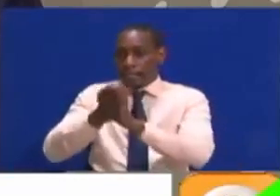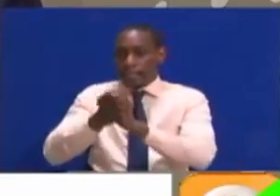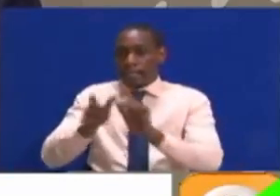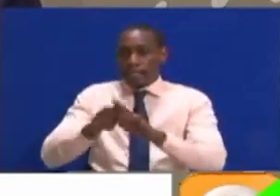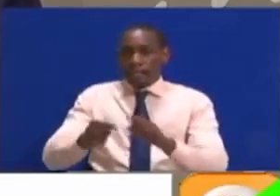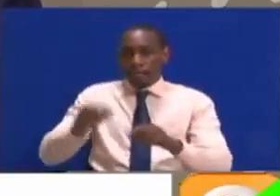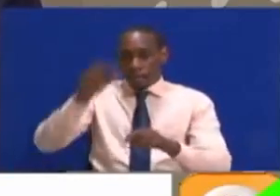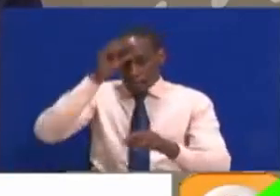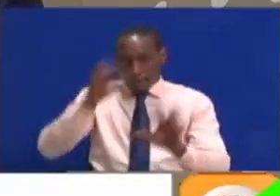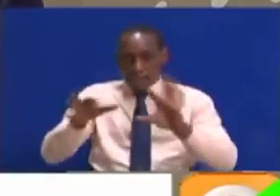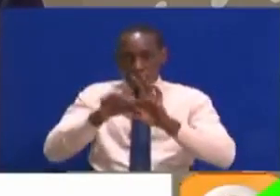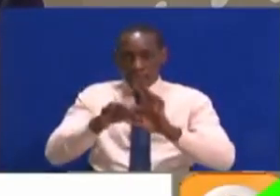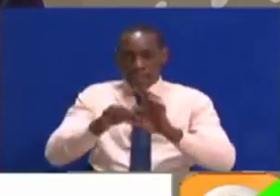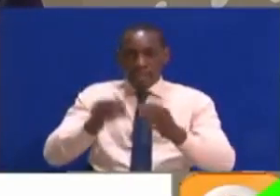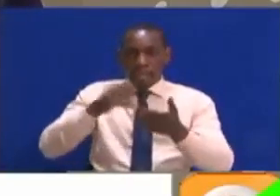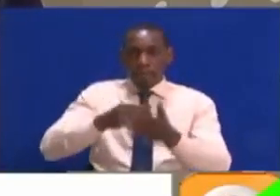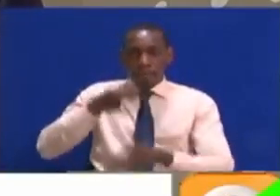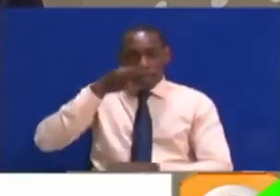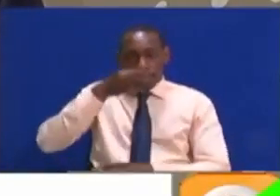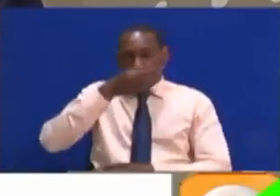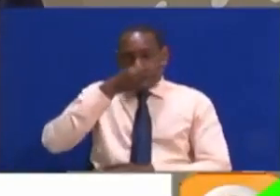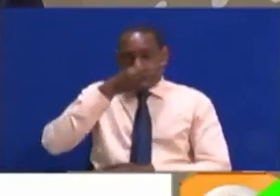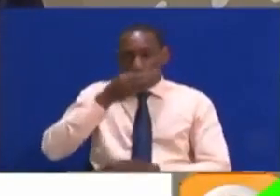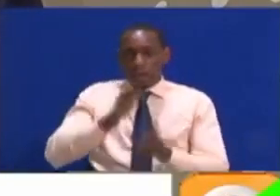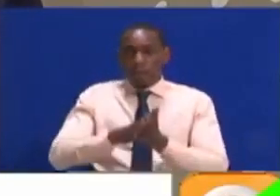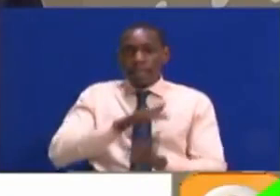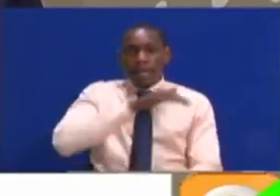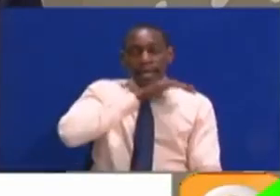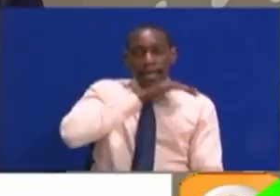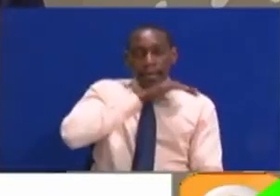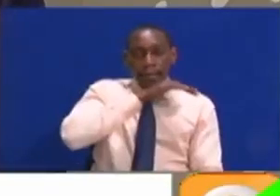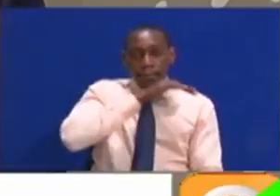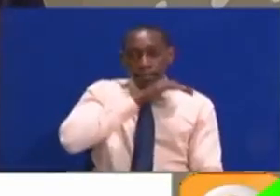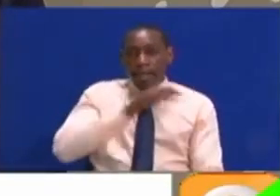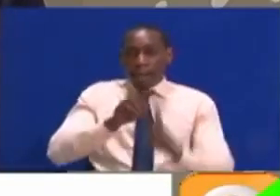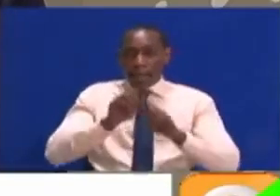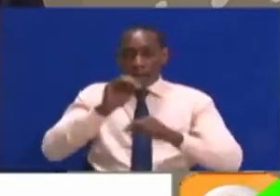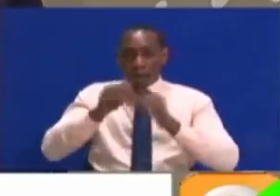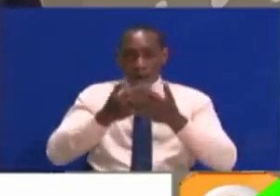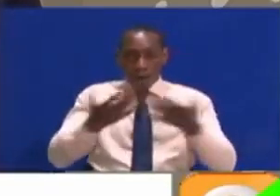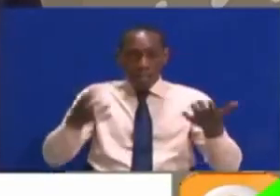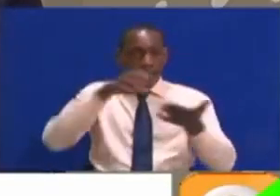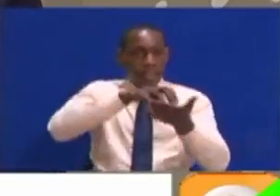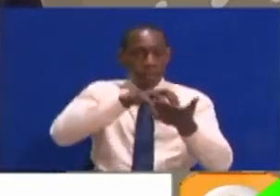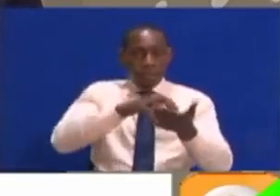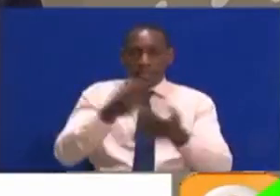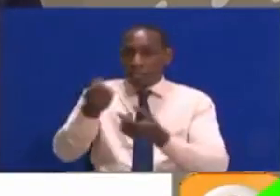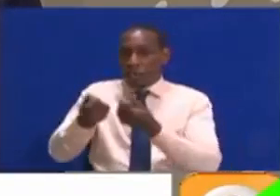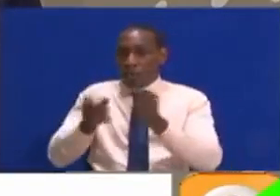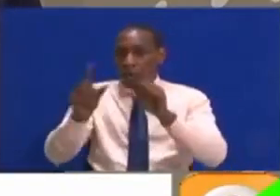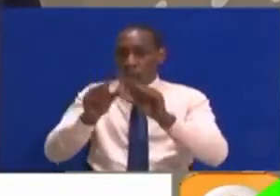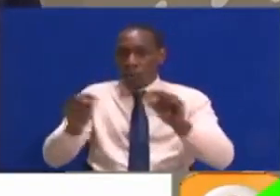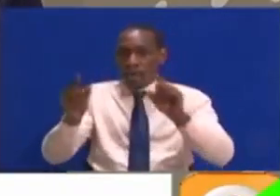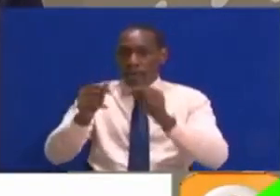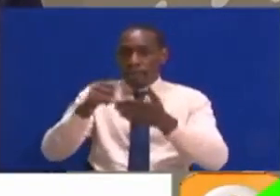a grand coalition government between President Mwai Kibaki and Mr. Odinga. Yet in all these instances, very little is said